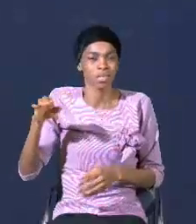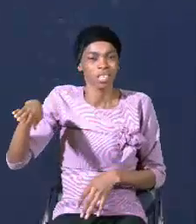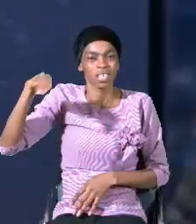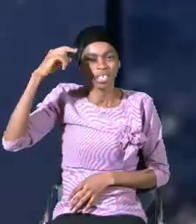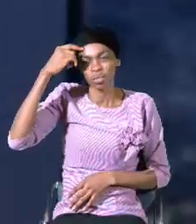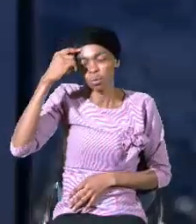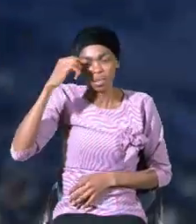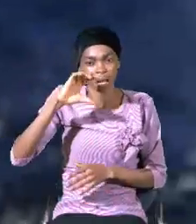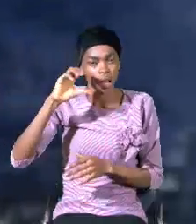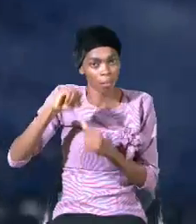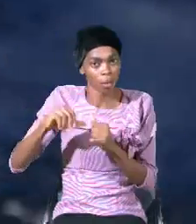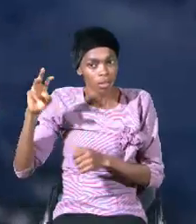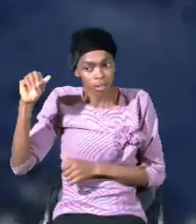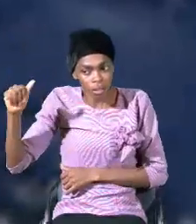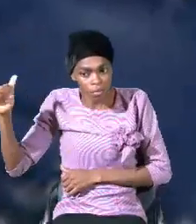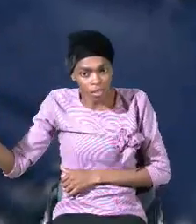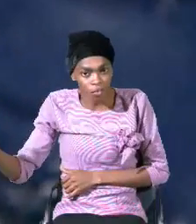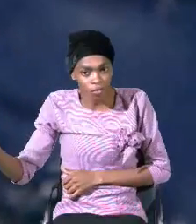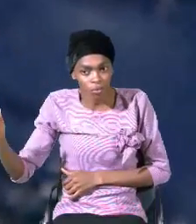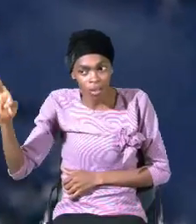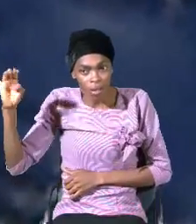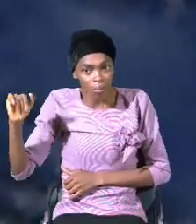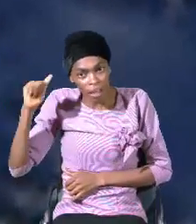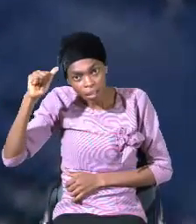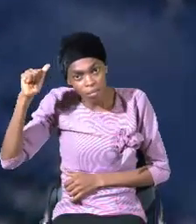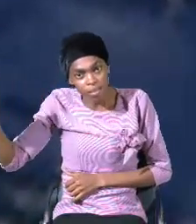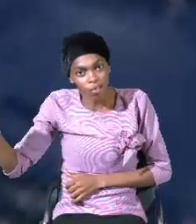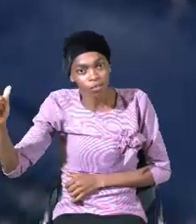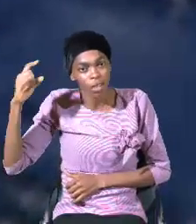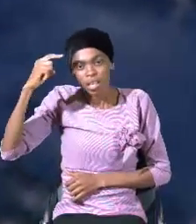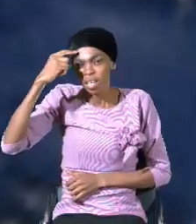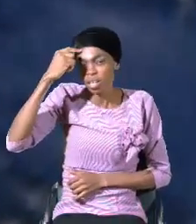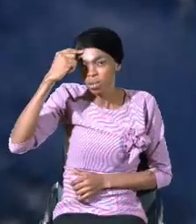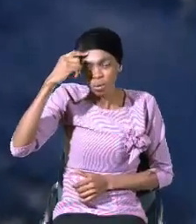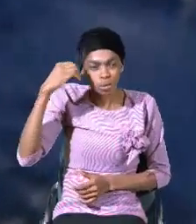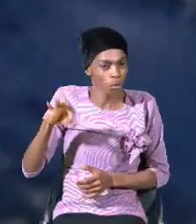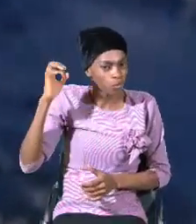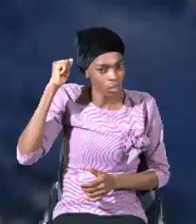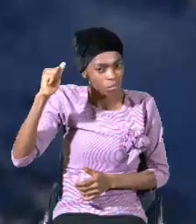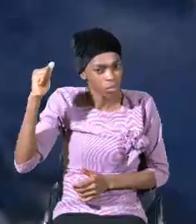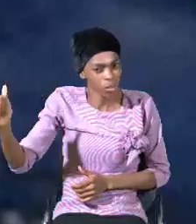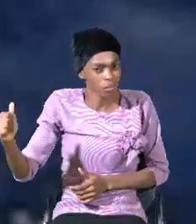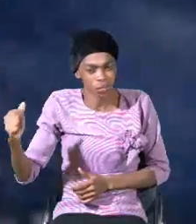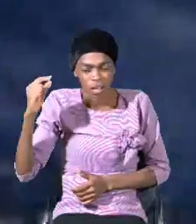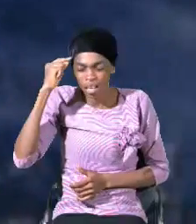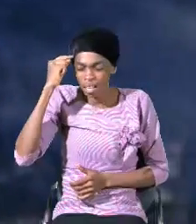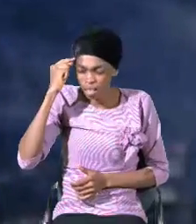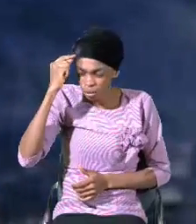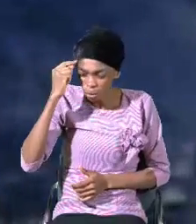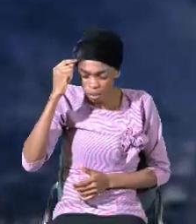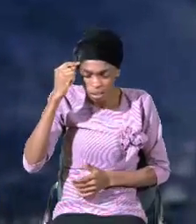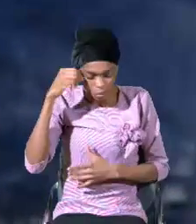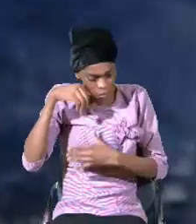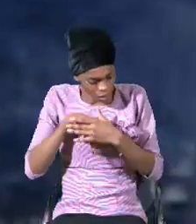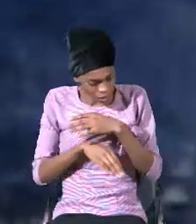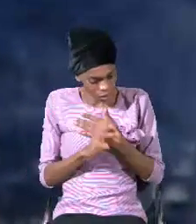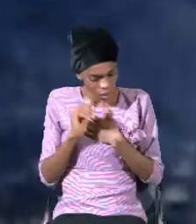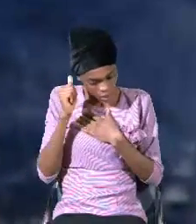himself. He thought by himself. He thought for himself. He thought within